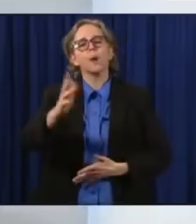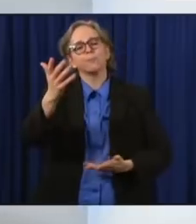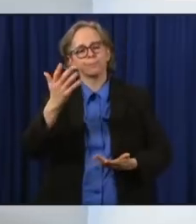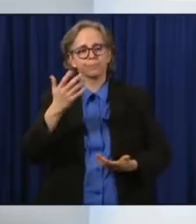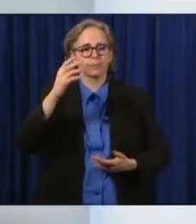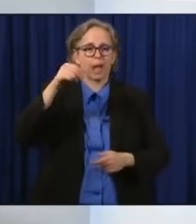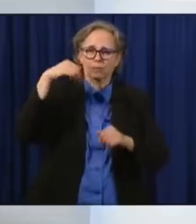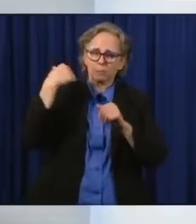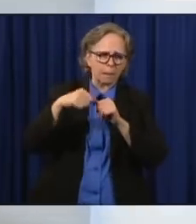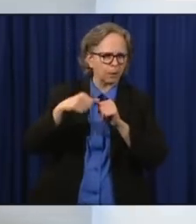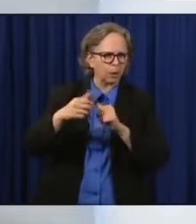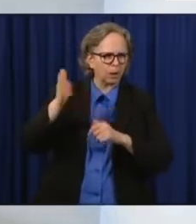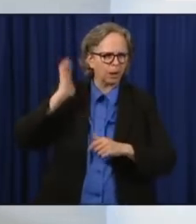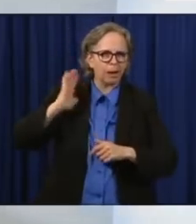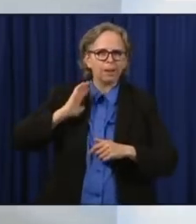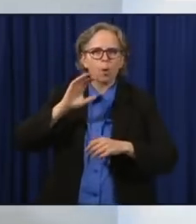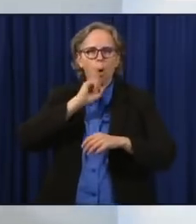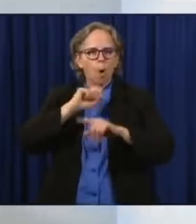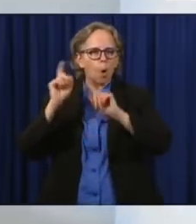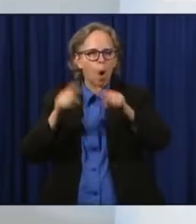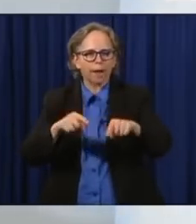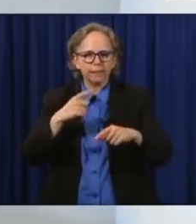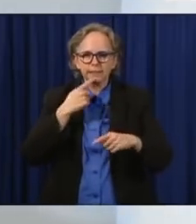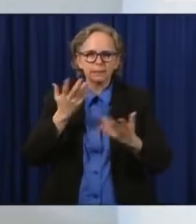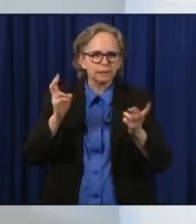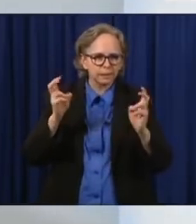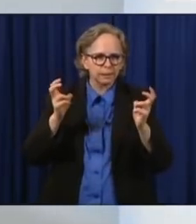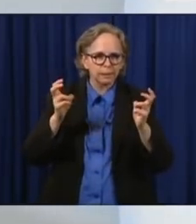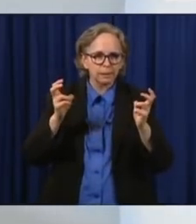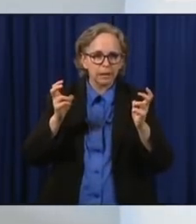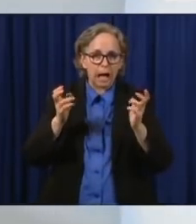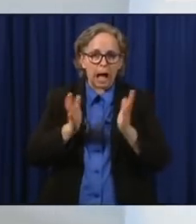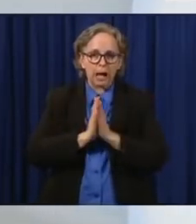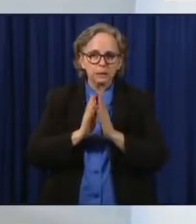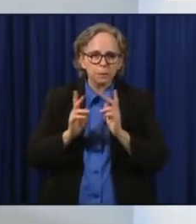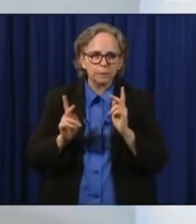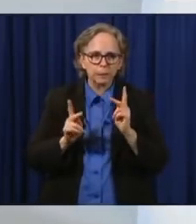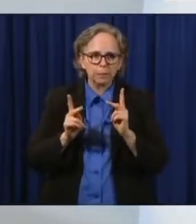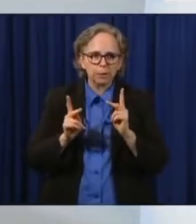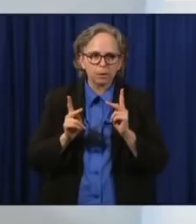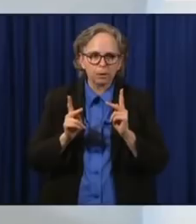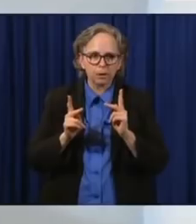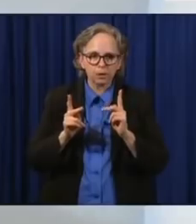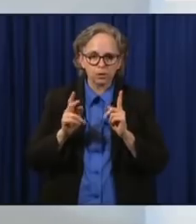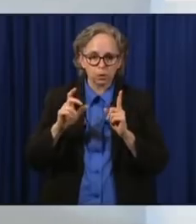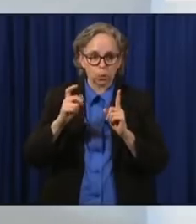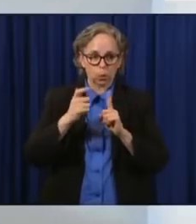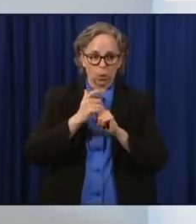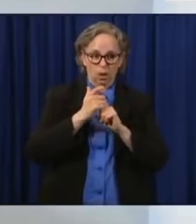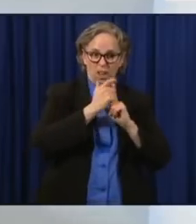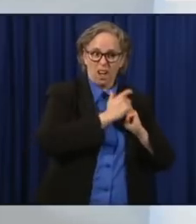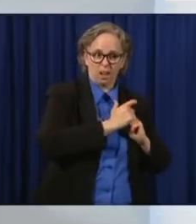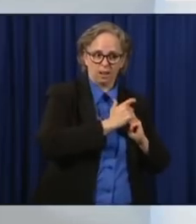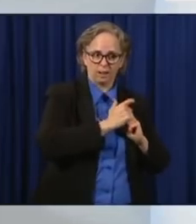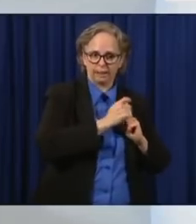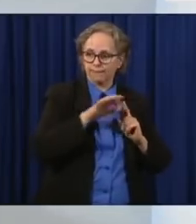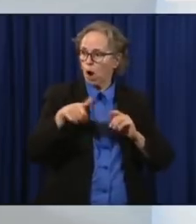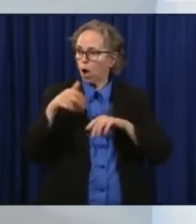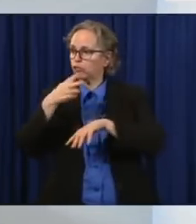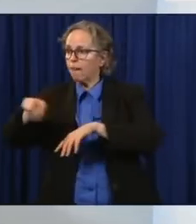order looked? The old order requested or asked people to self-quarantine if they left the state and returned.